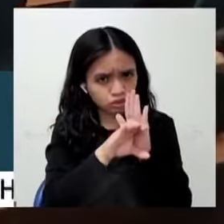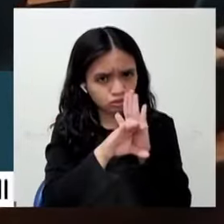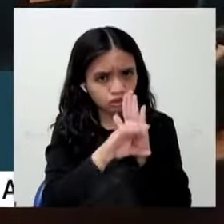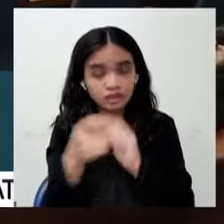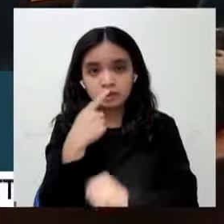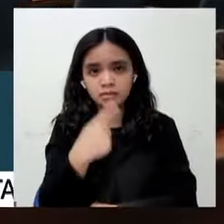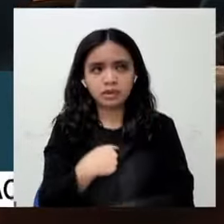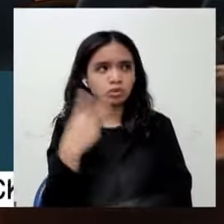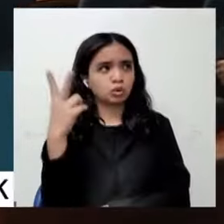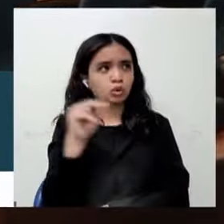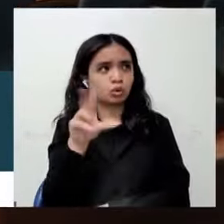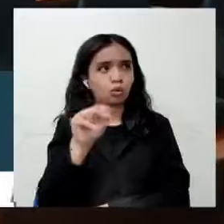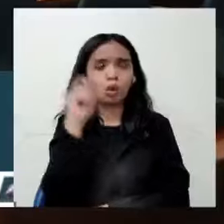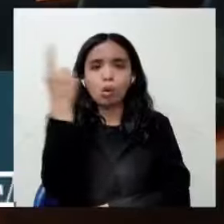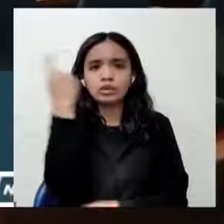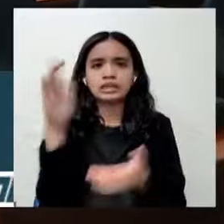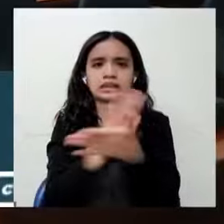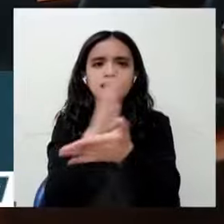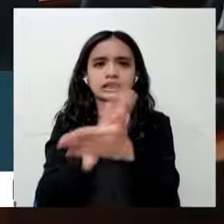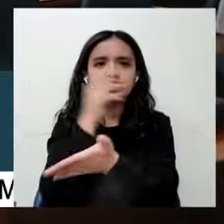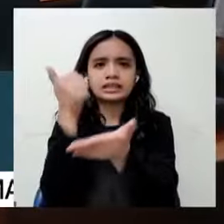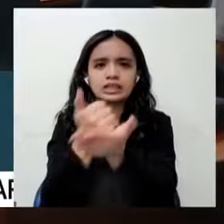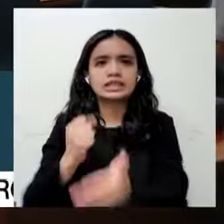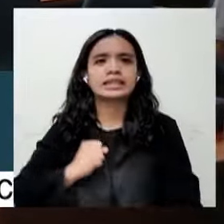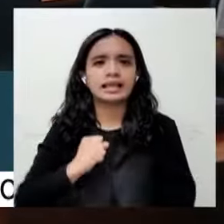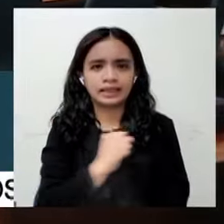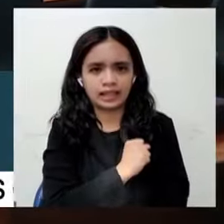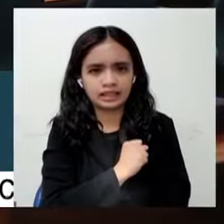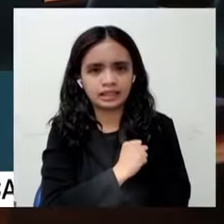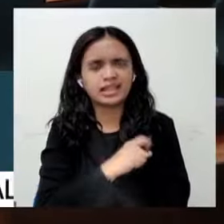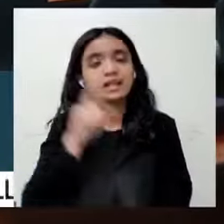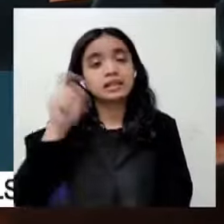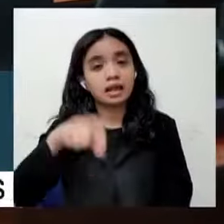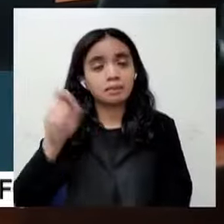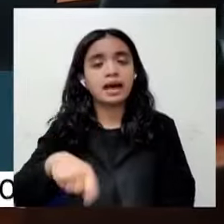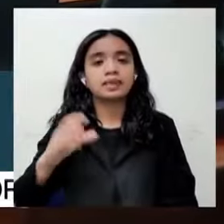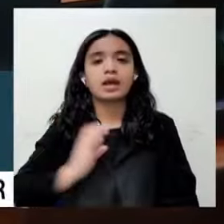just a resolution of the Senate. It should be the House should always